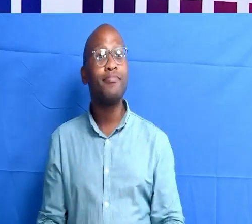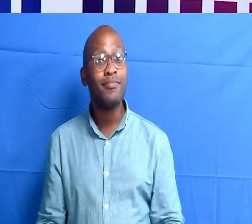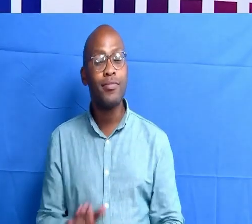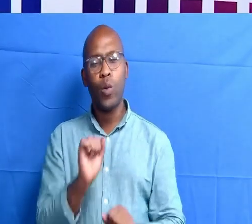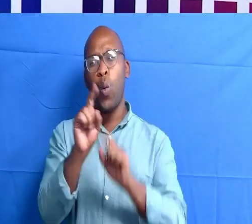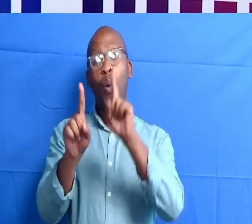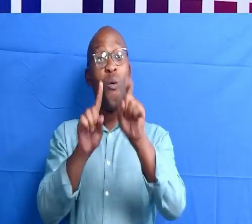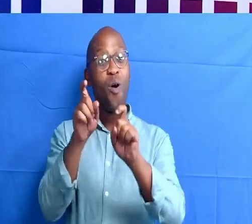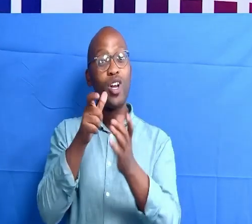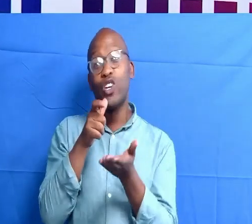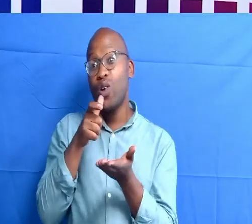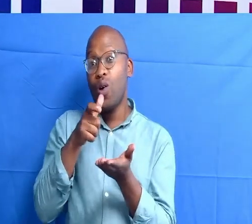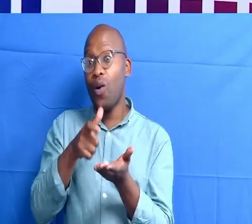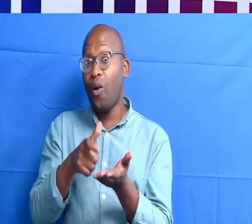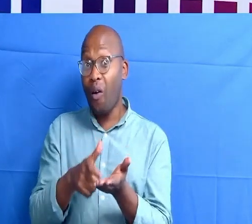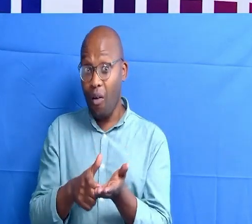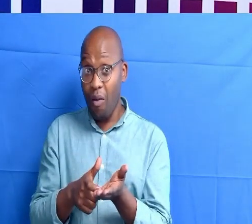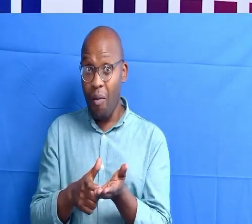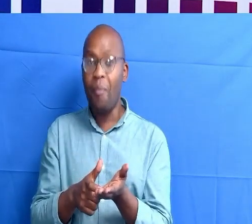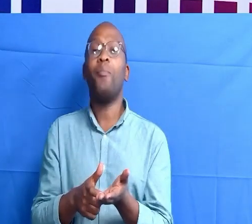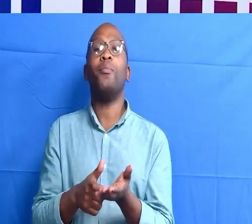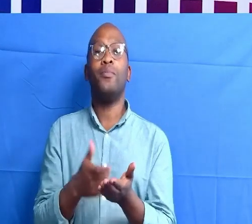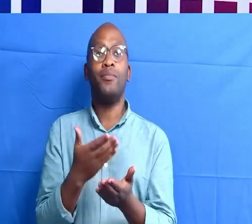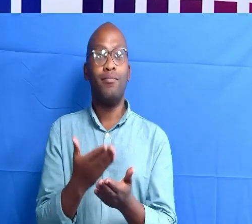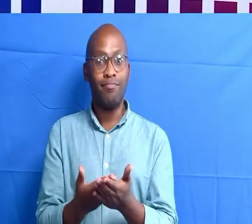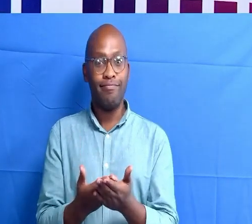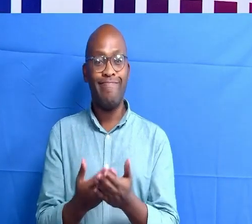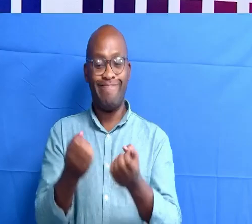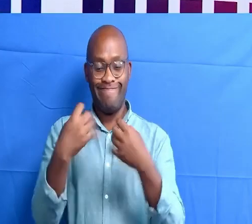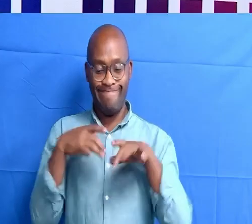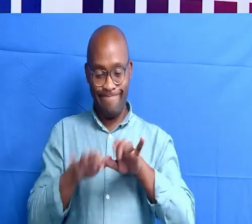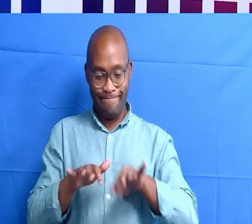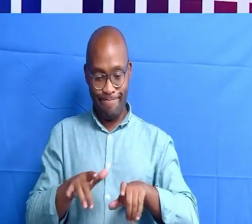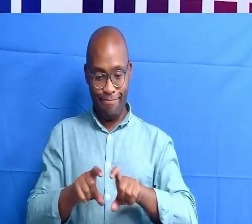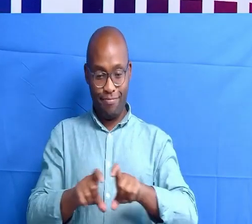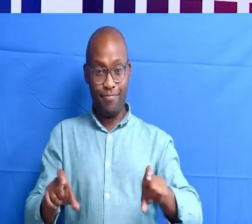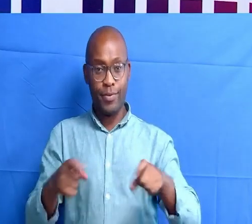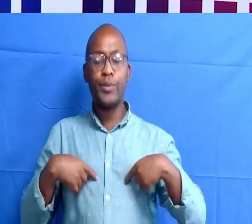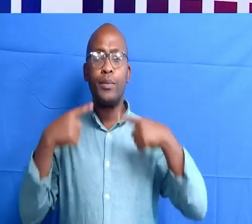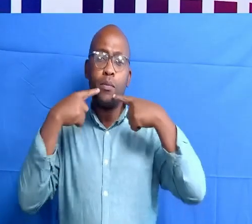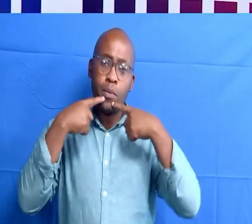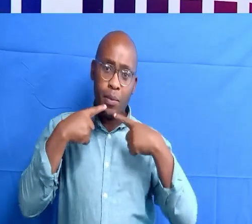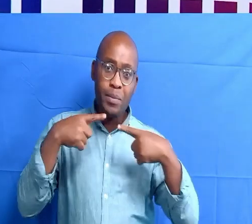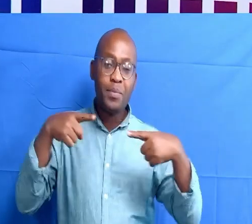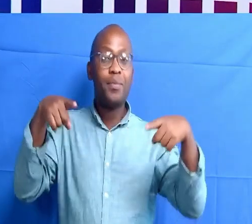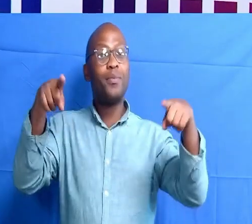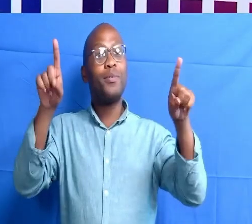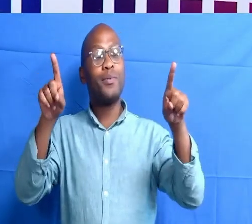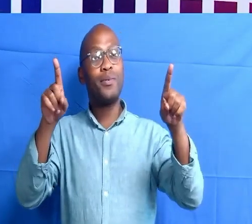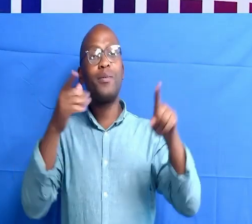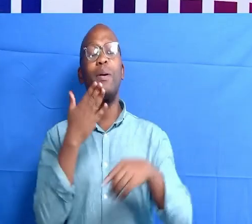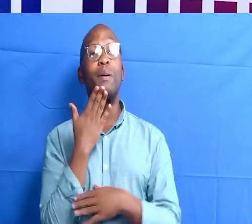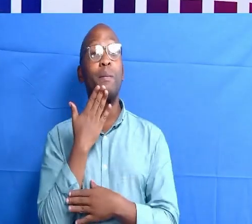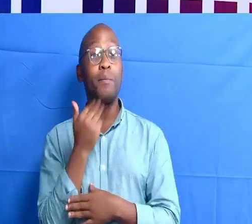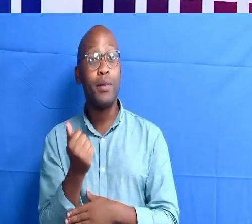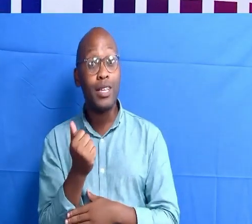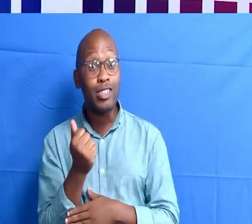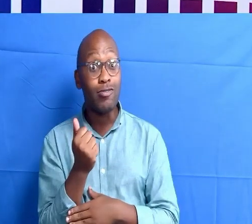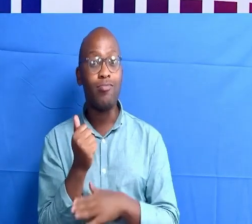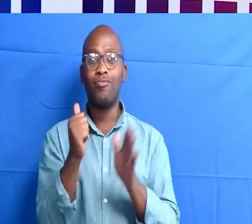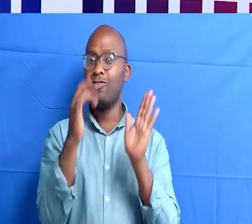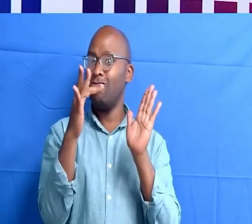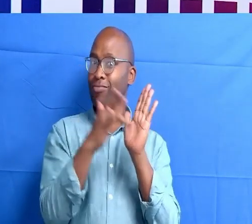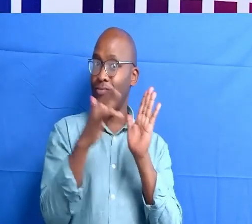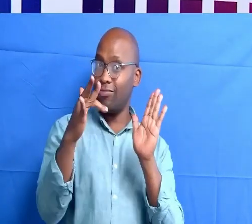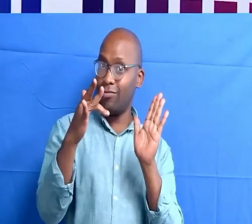and comments. Don't forget to leave the name of your school so you give shout out. Please share,